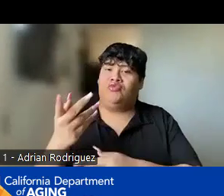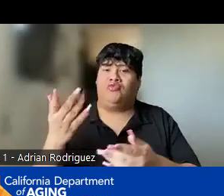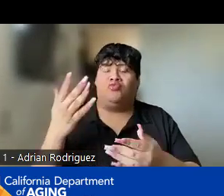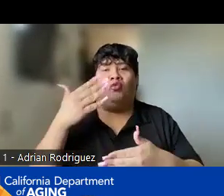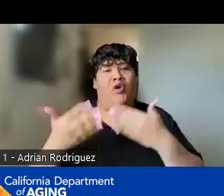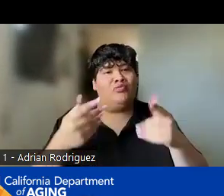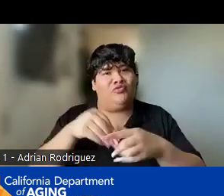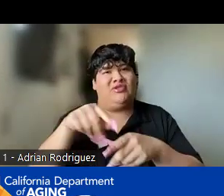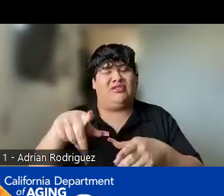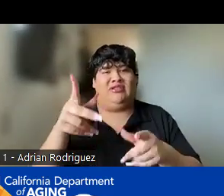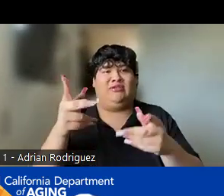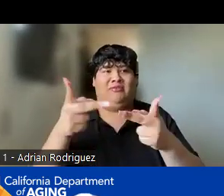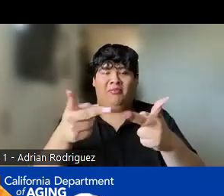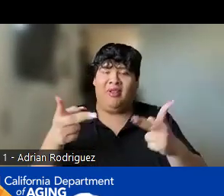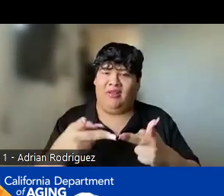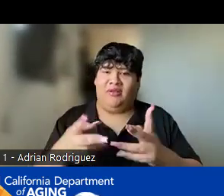virtual space.